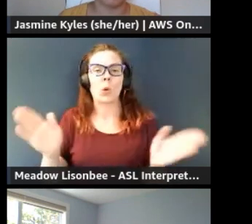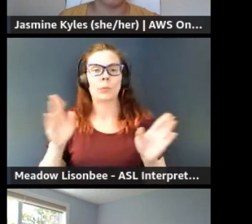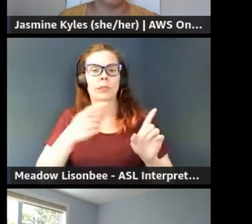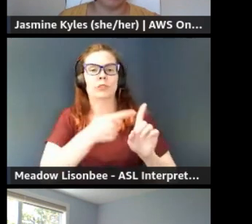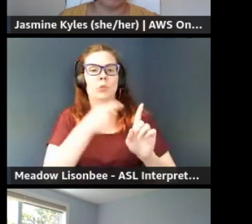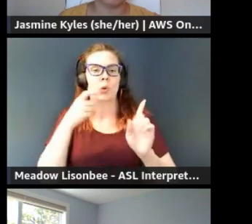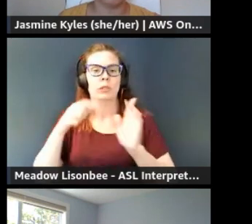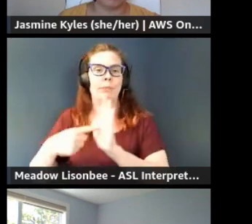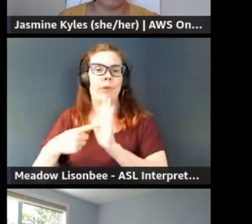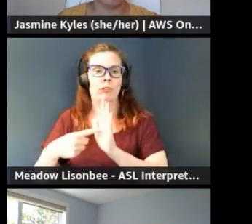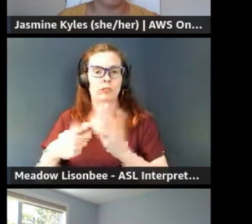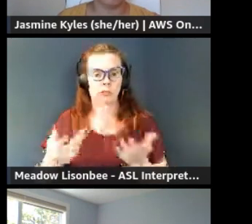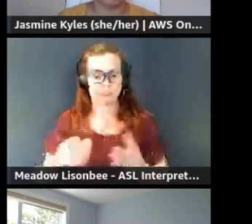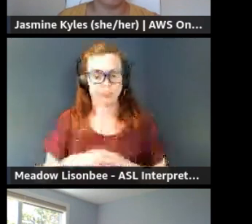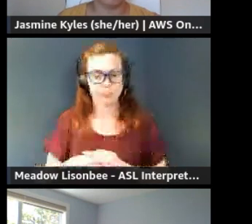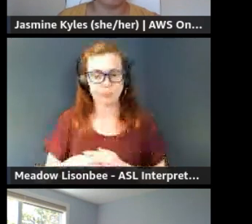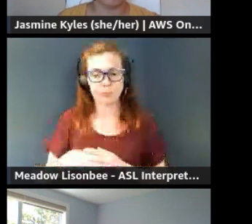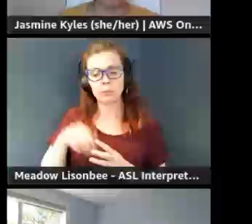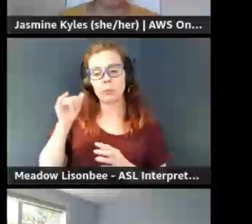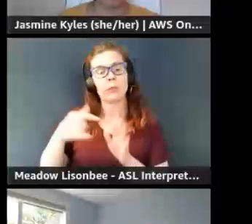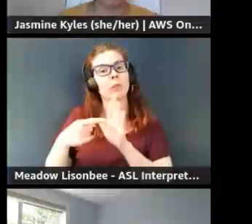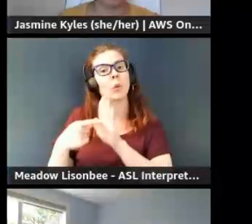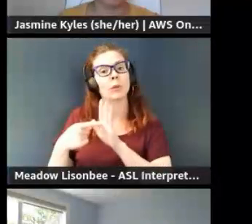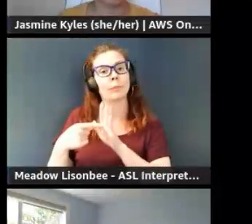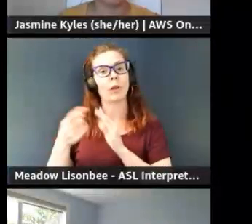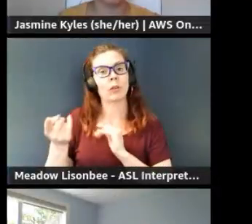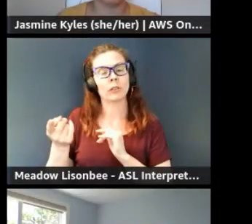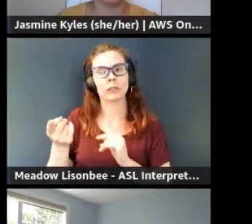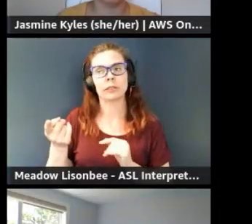models. These models,